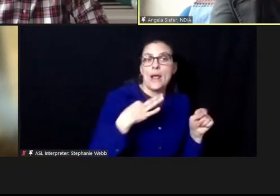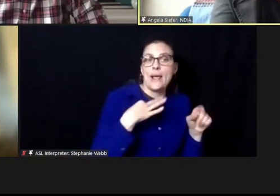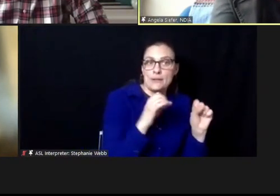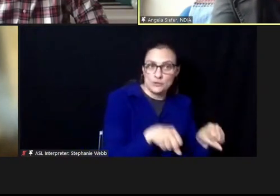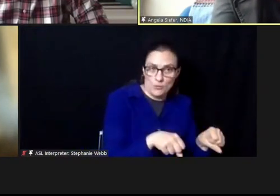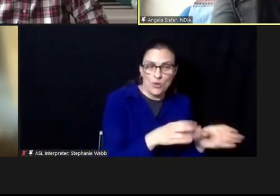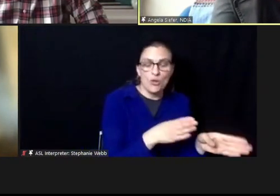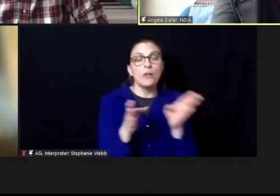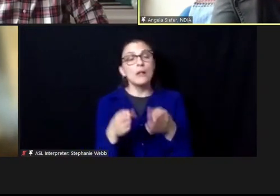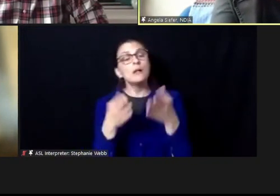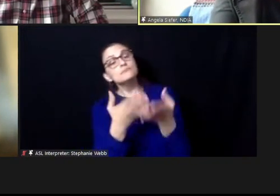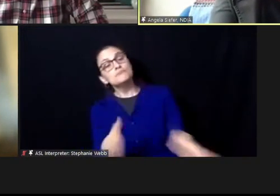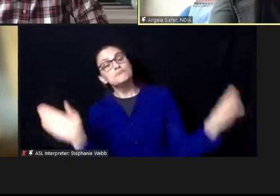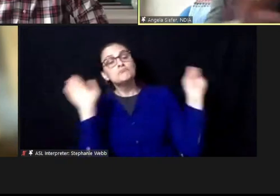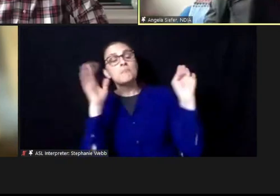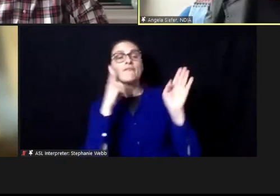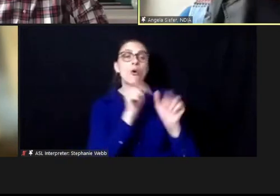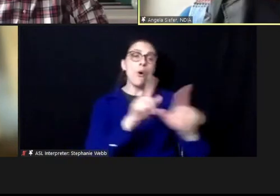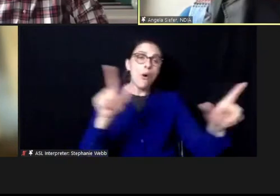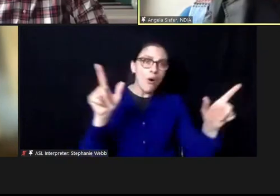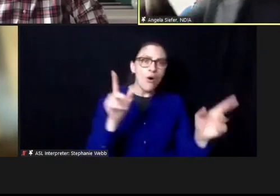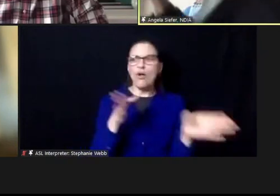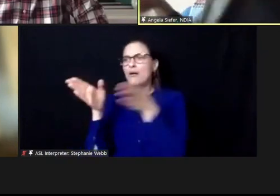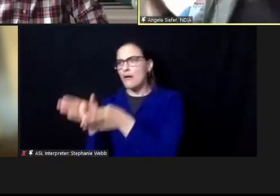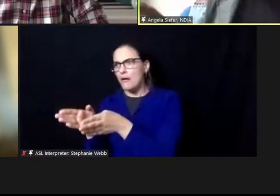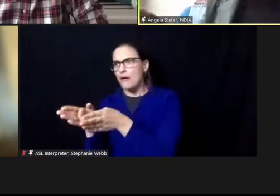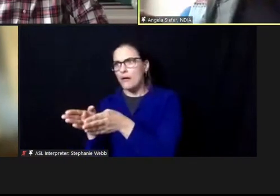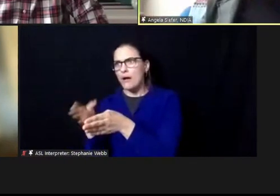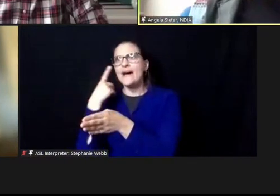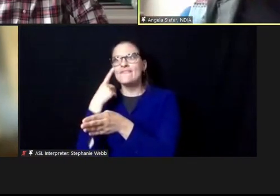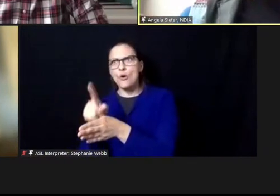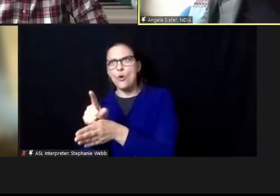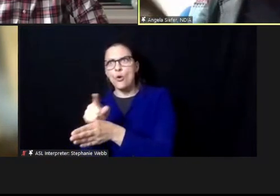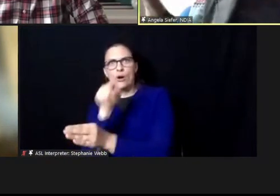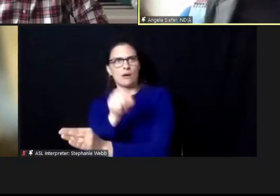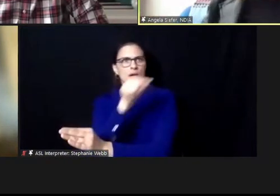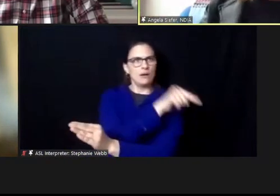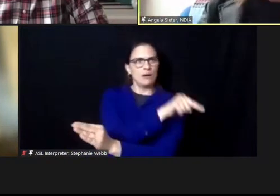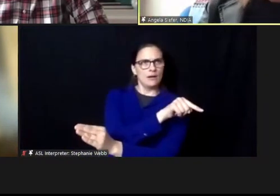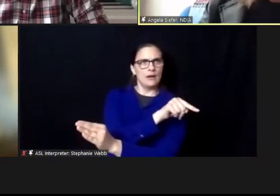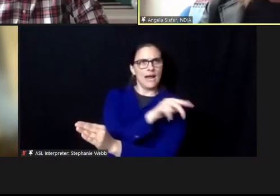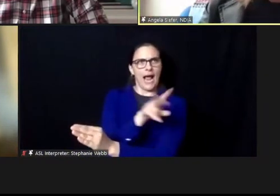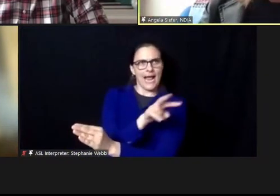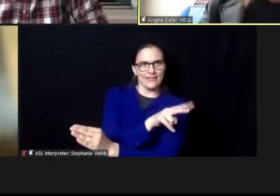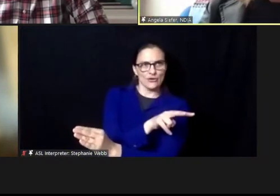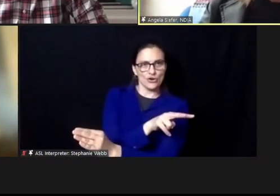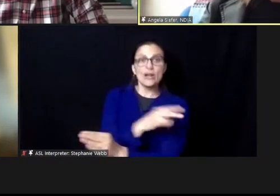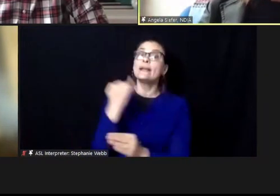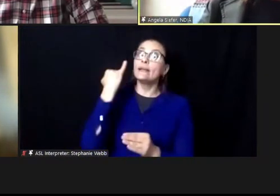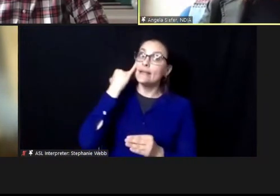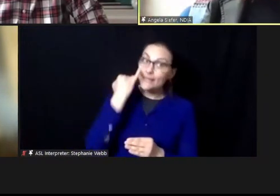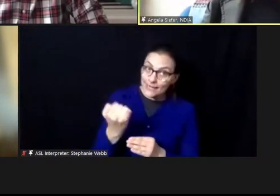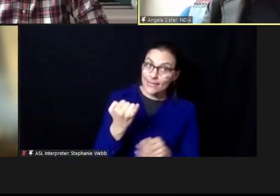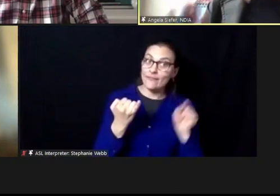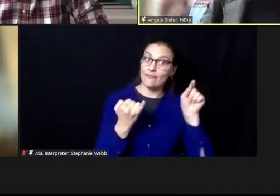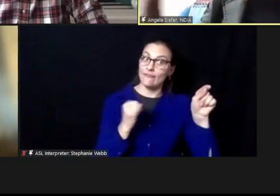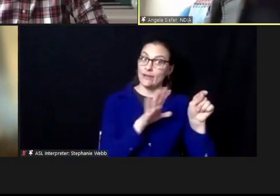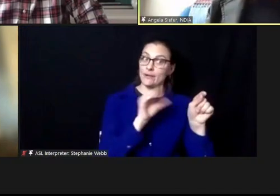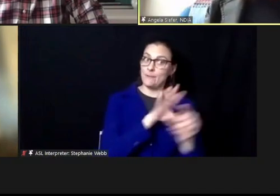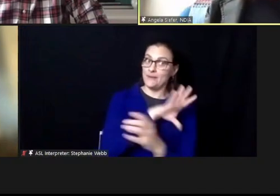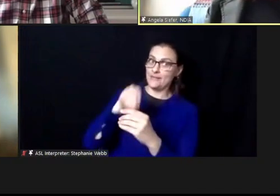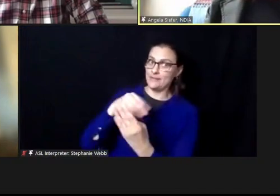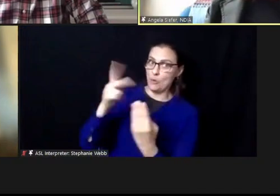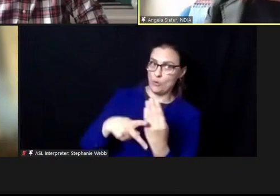or $75 on tribal lands towards any of those offers, only if the provider is a participating provider. Okay, is